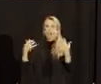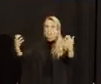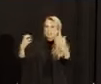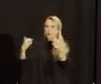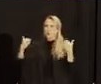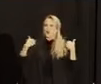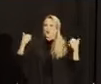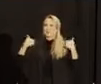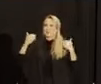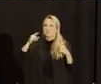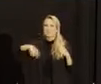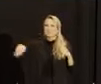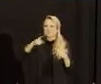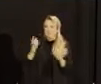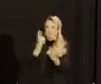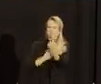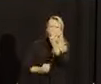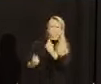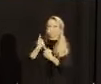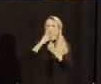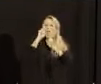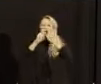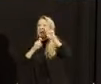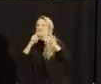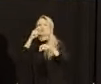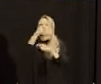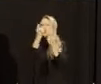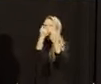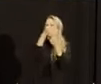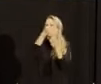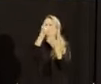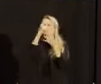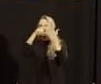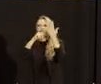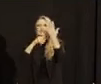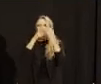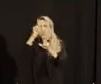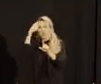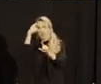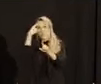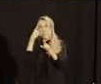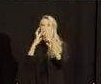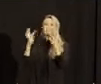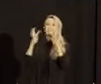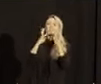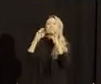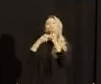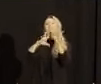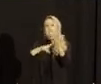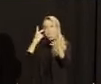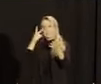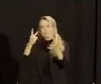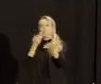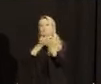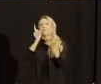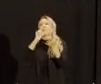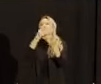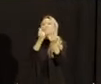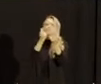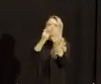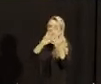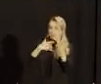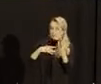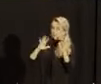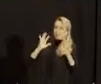us accountable as government agencies. Like, what are we going to do to make sure